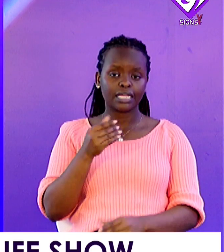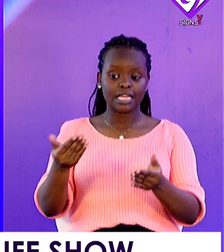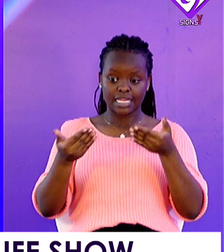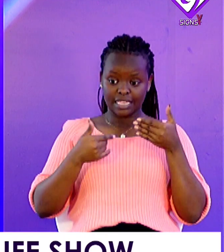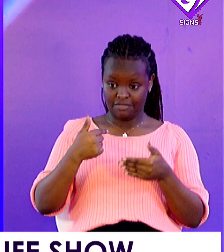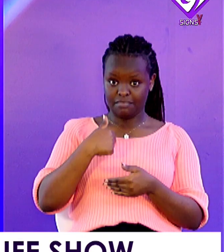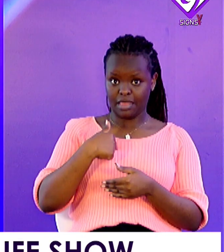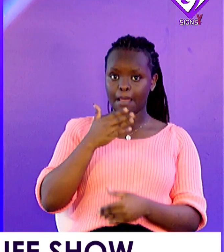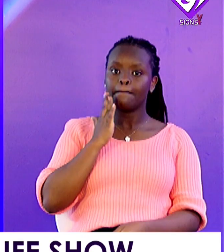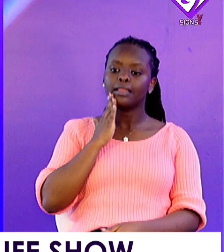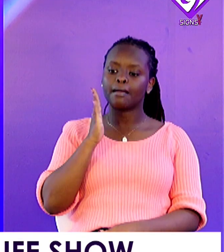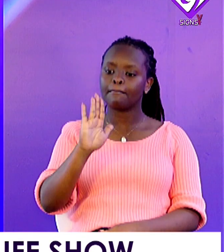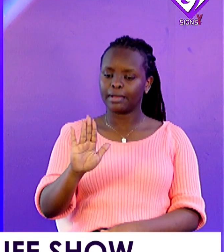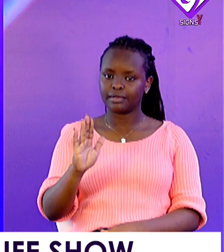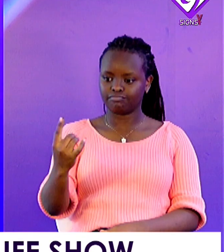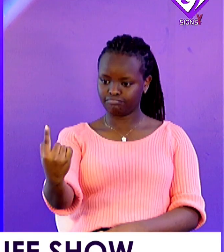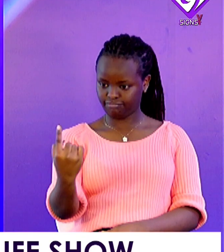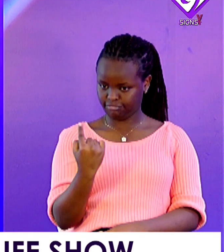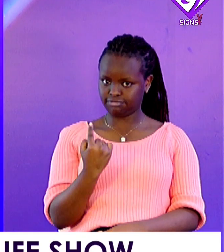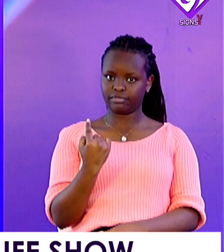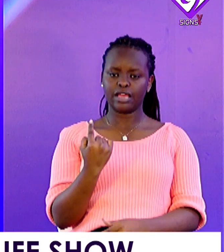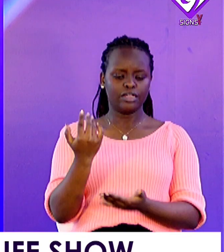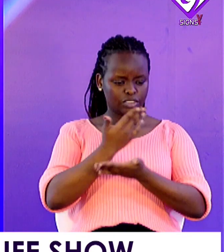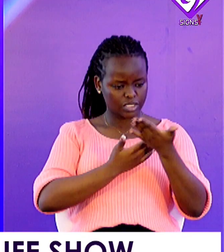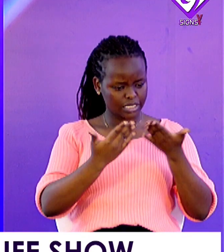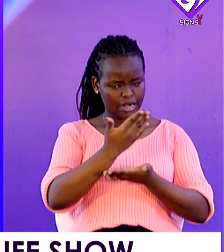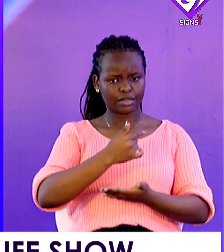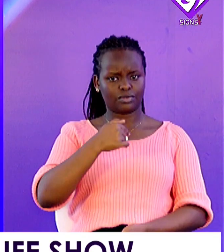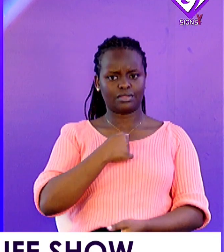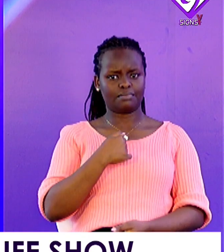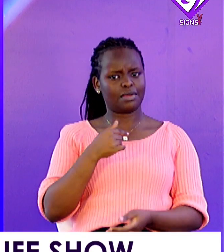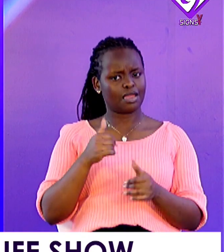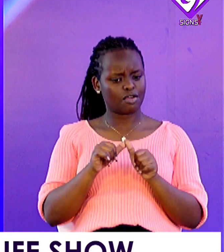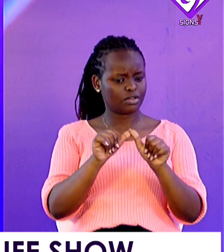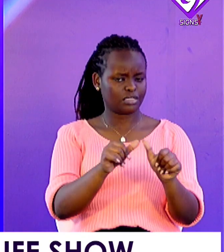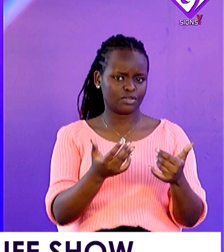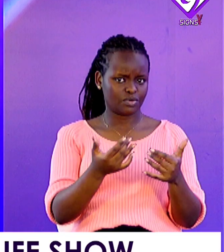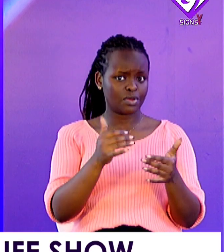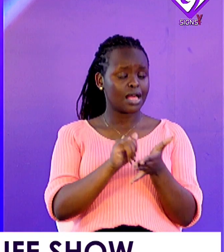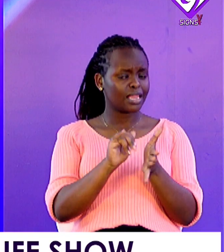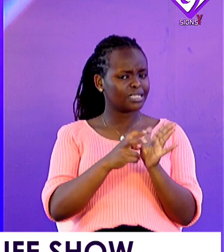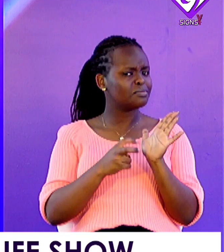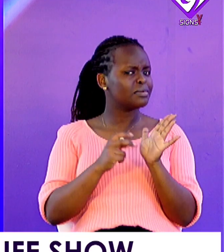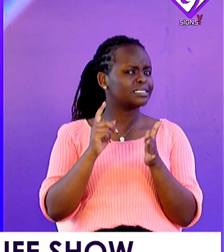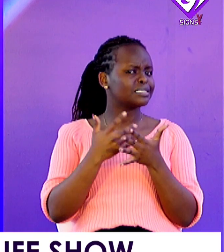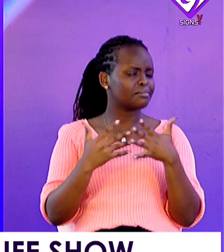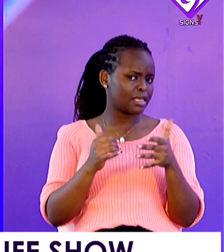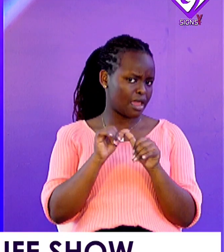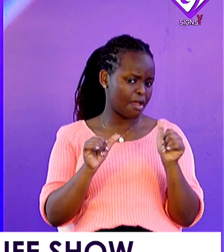his mother to even interact with me further. Does that say something about